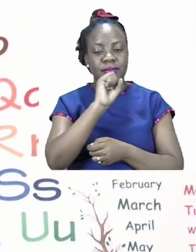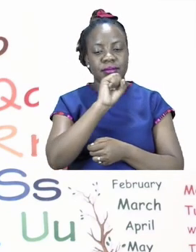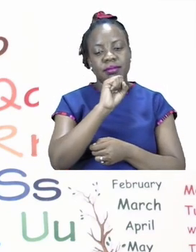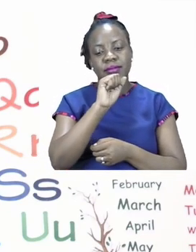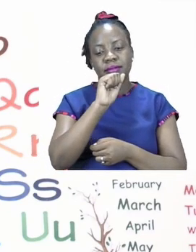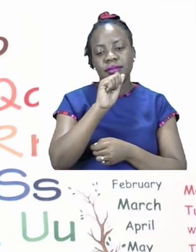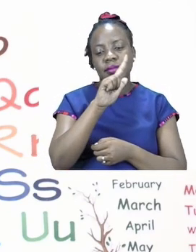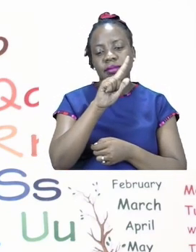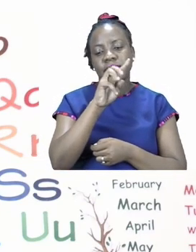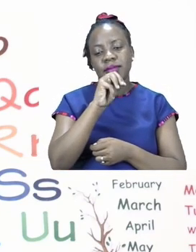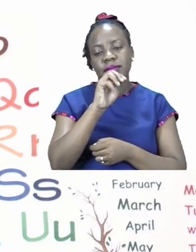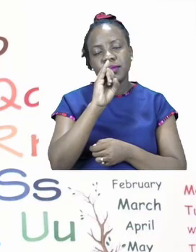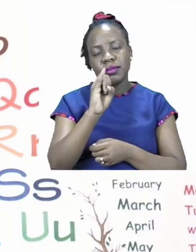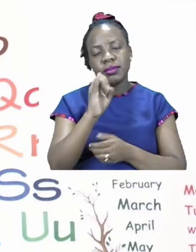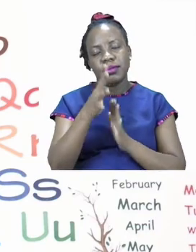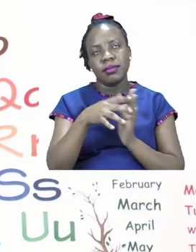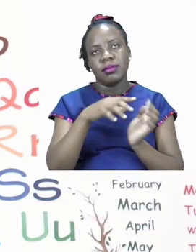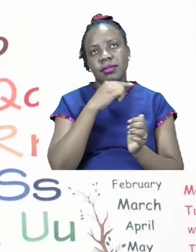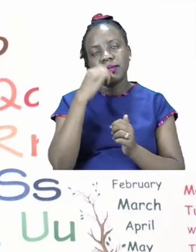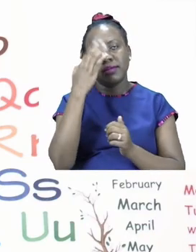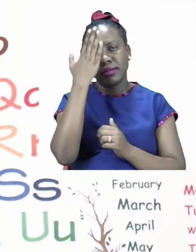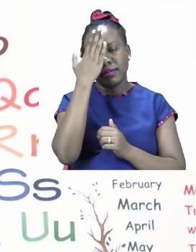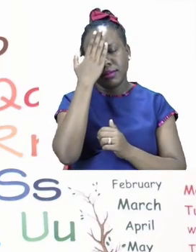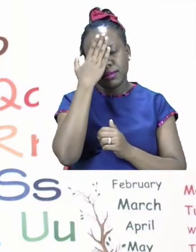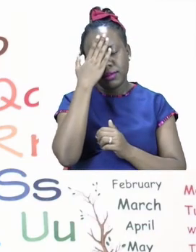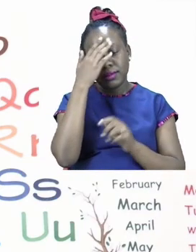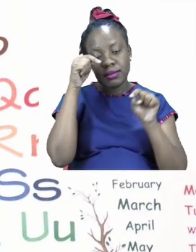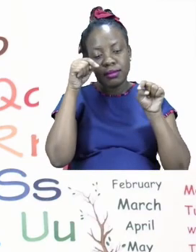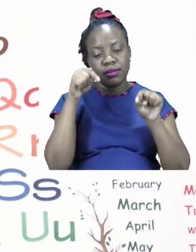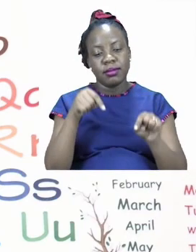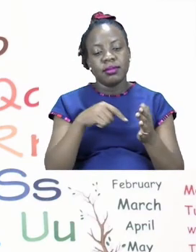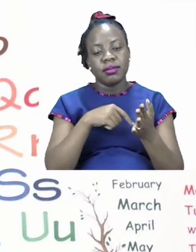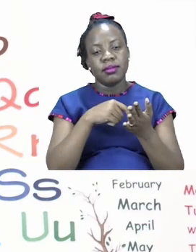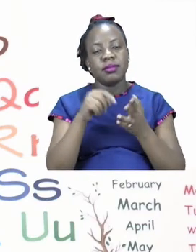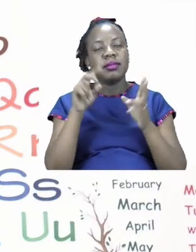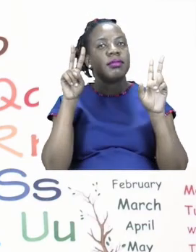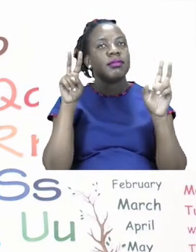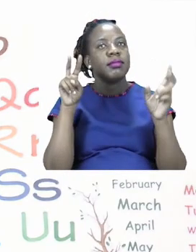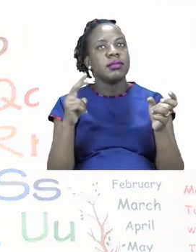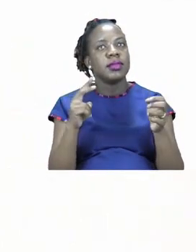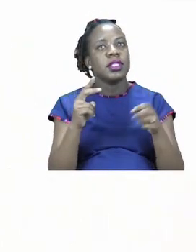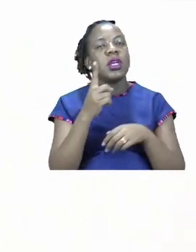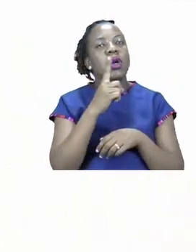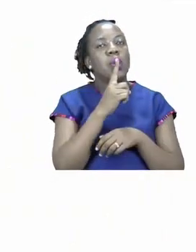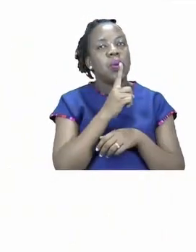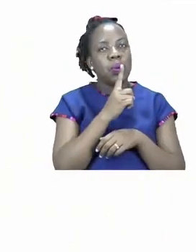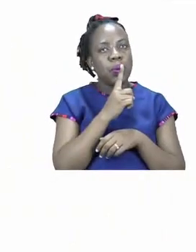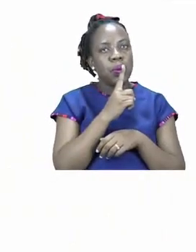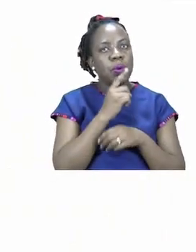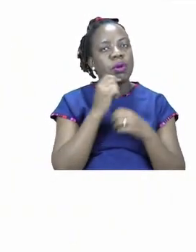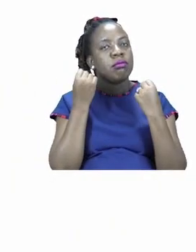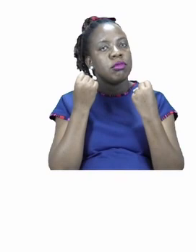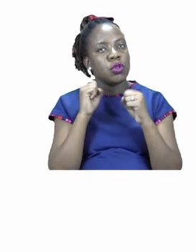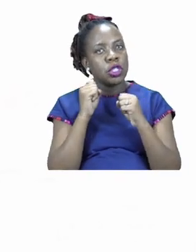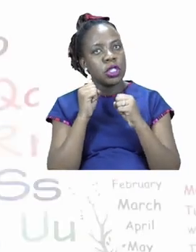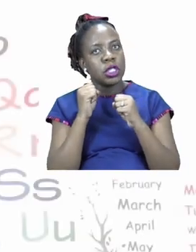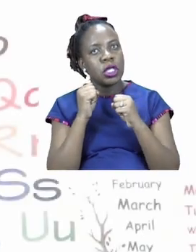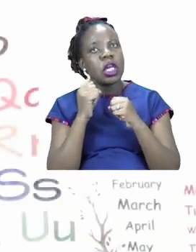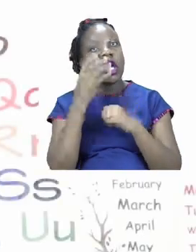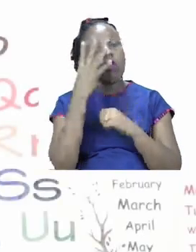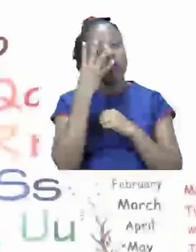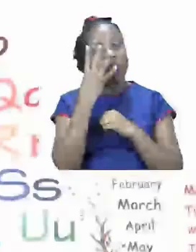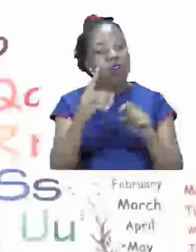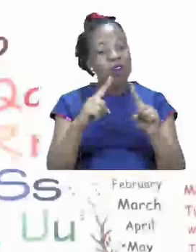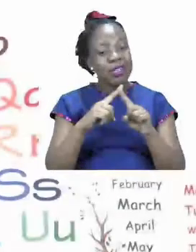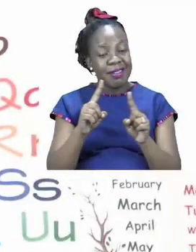you so much for joining me today. Our theme this week is heating and cooling and